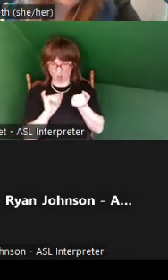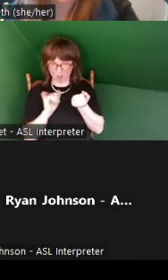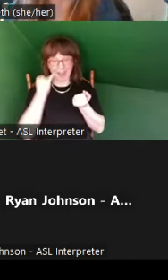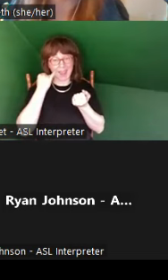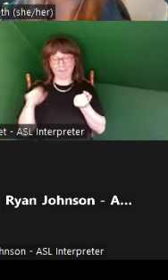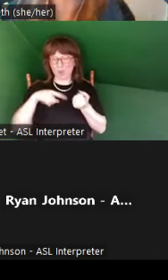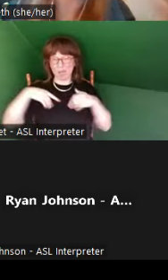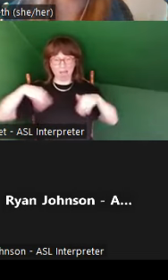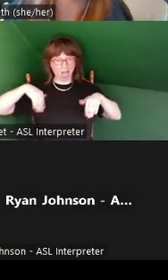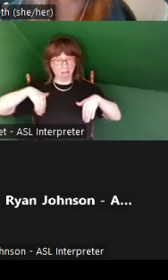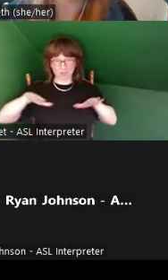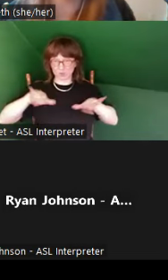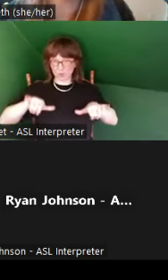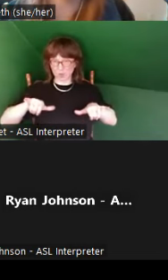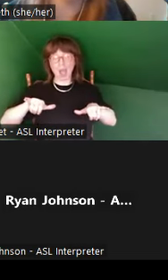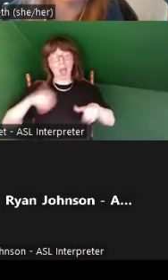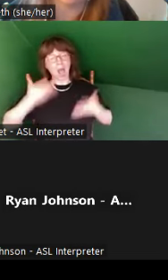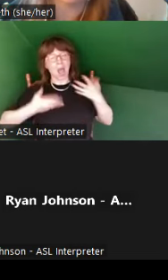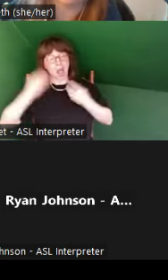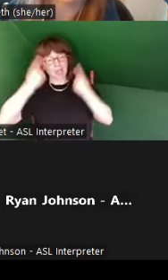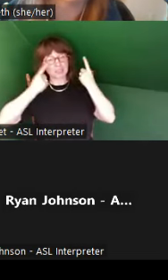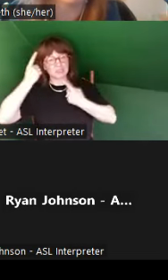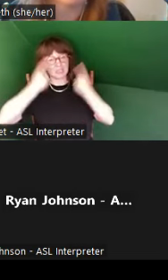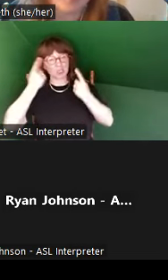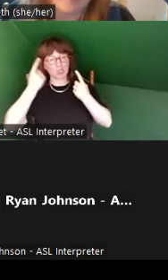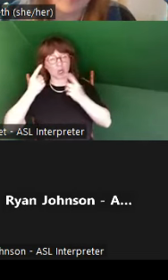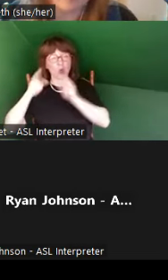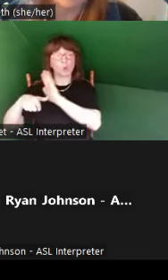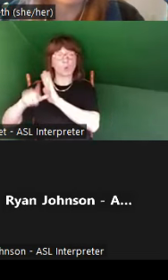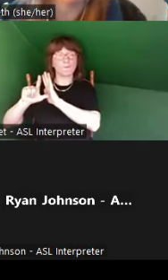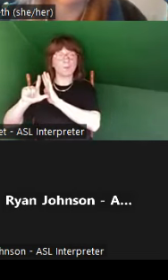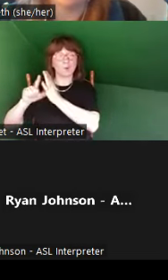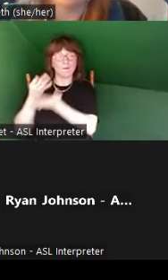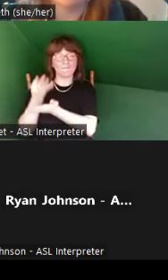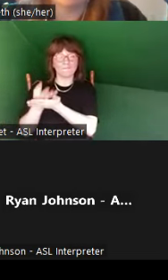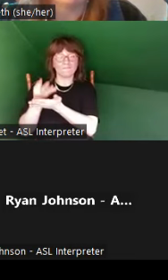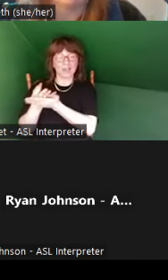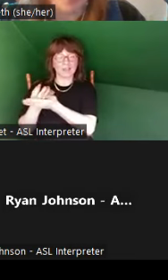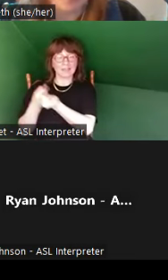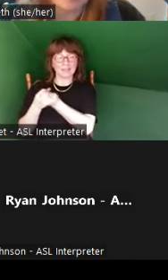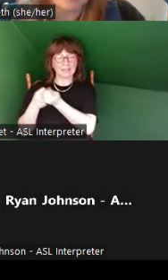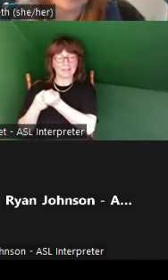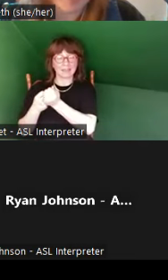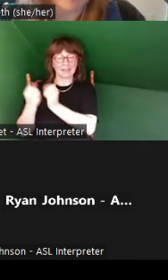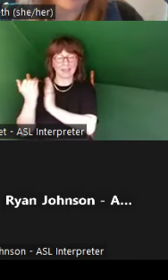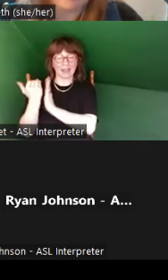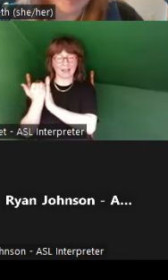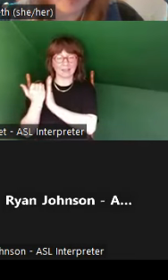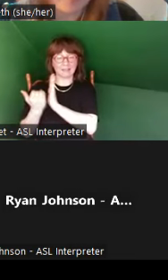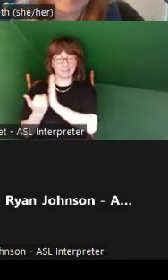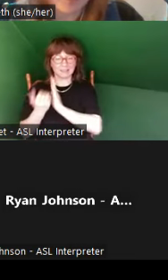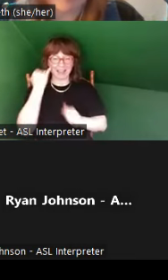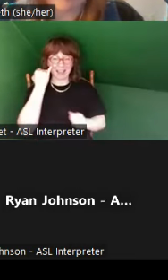consider doing it. I don't know. Look at your funding guidelines and see if you're allowed to. And if you are allowed